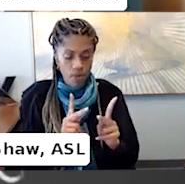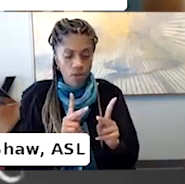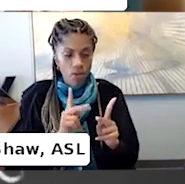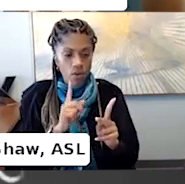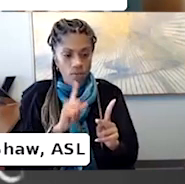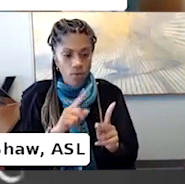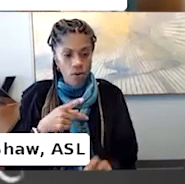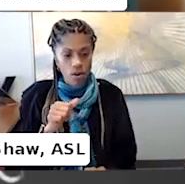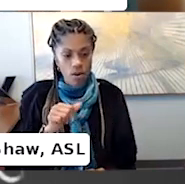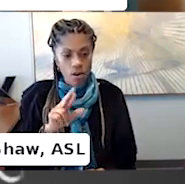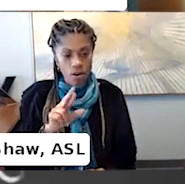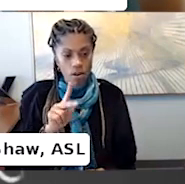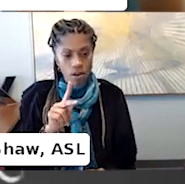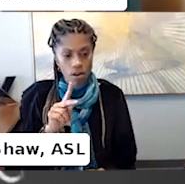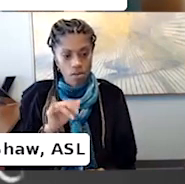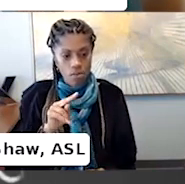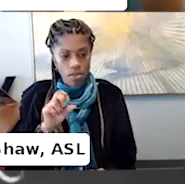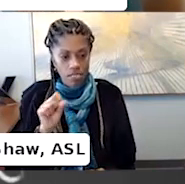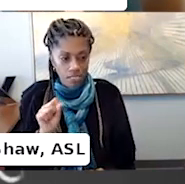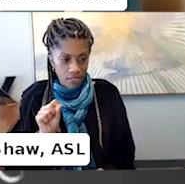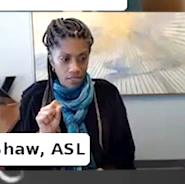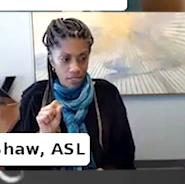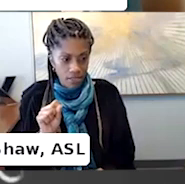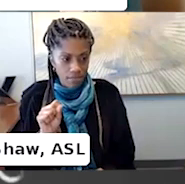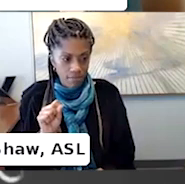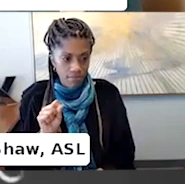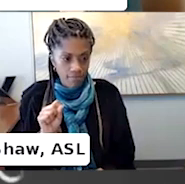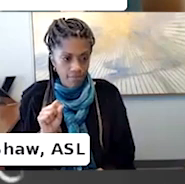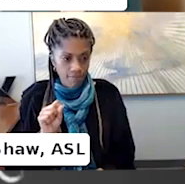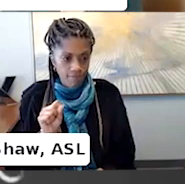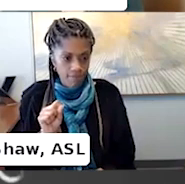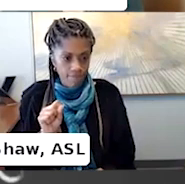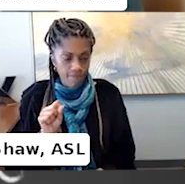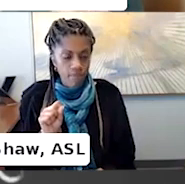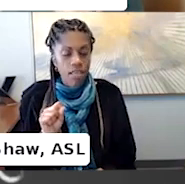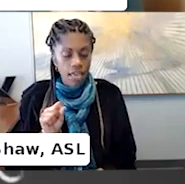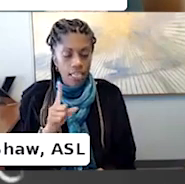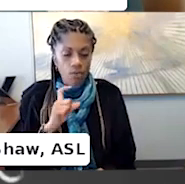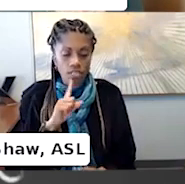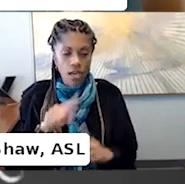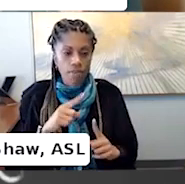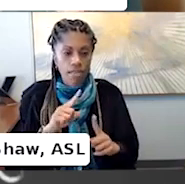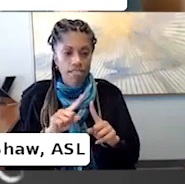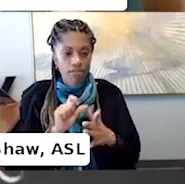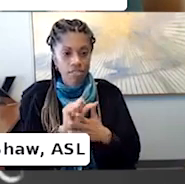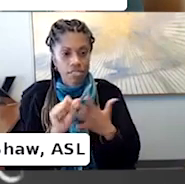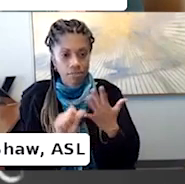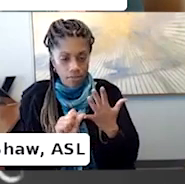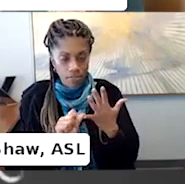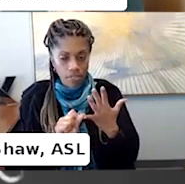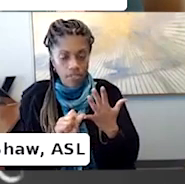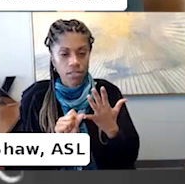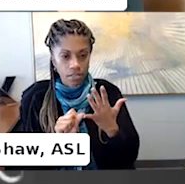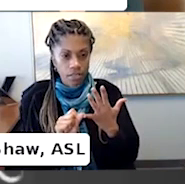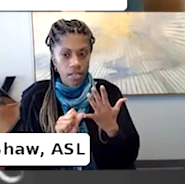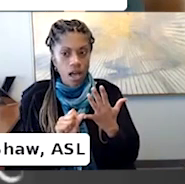in shining light on some of the lesser known symptoms of Parkinson's that don't necessarily get as much attention, experienced in communities that don't get